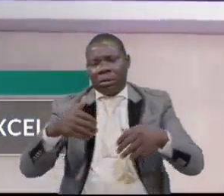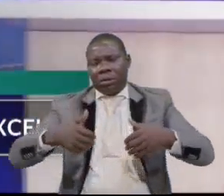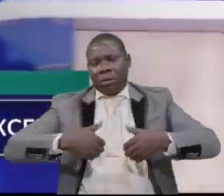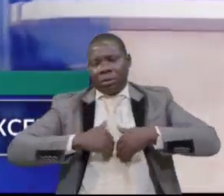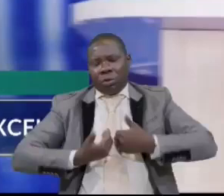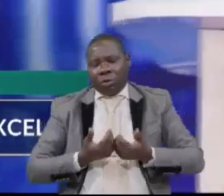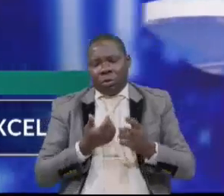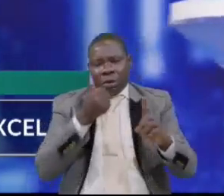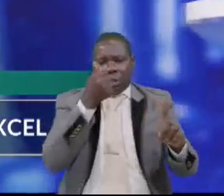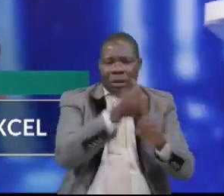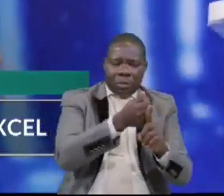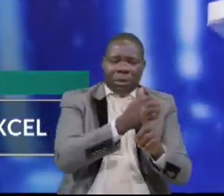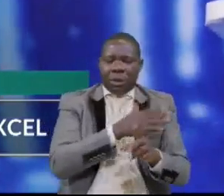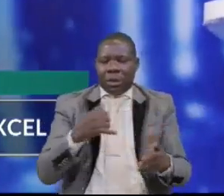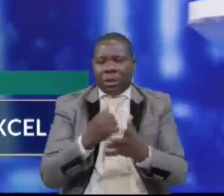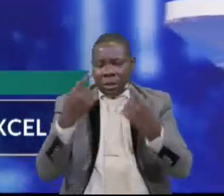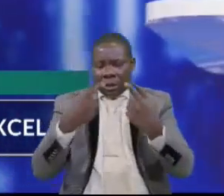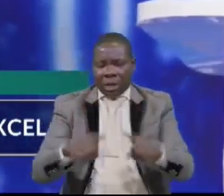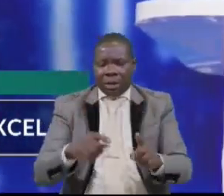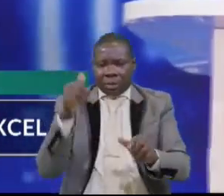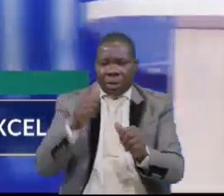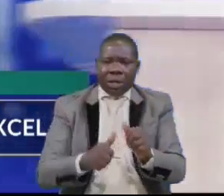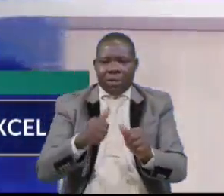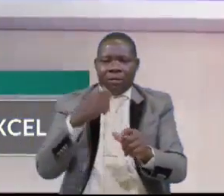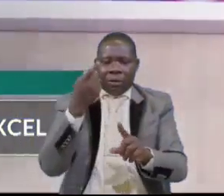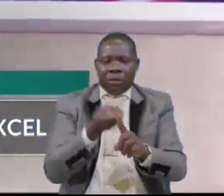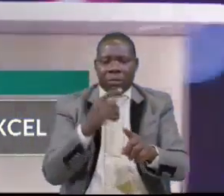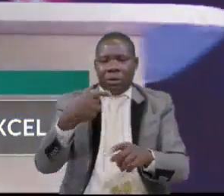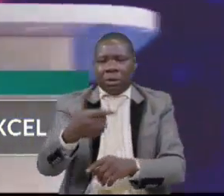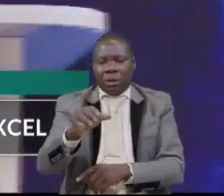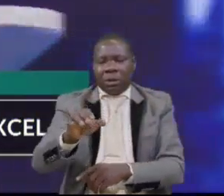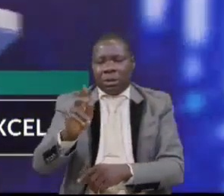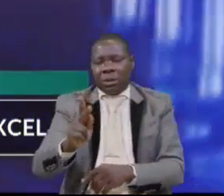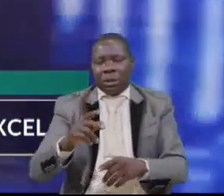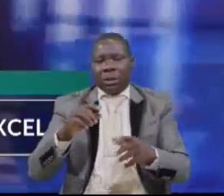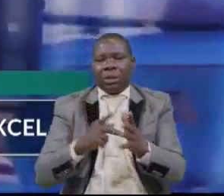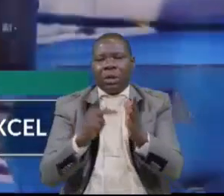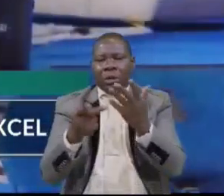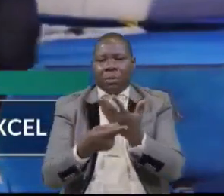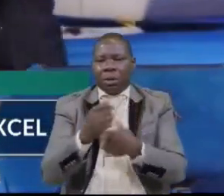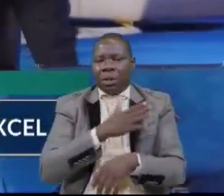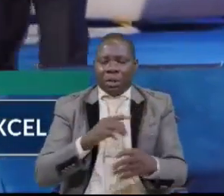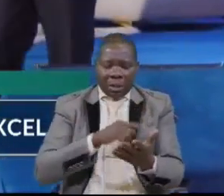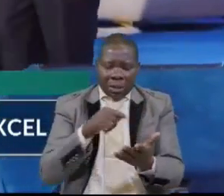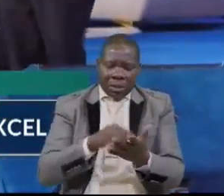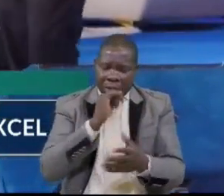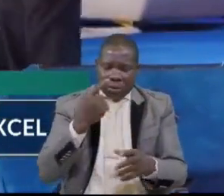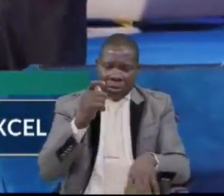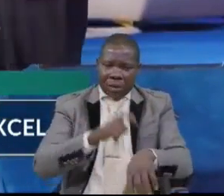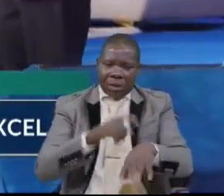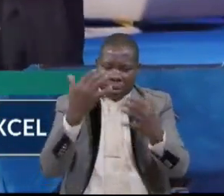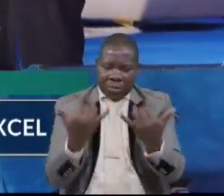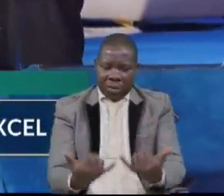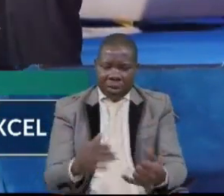happens sever months gck Crusade and days the time now and we come so